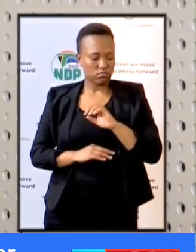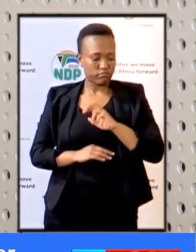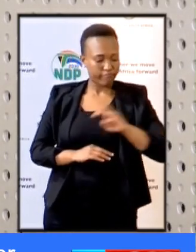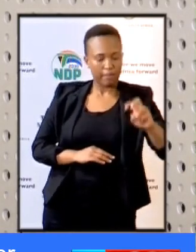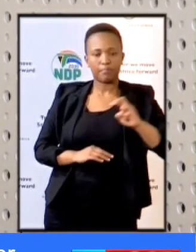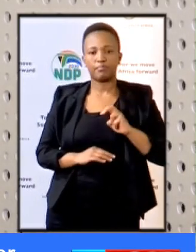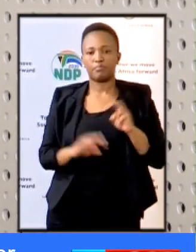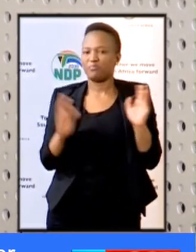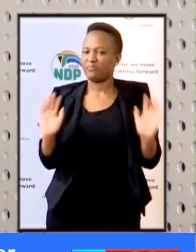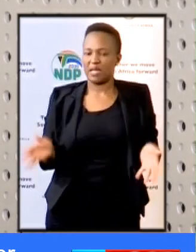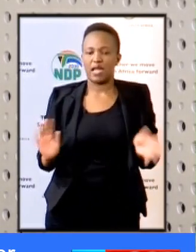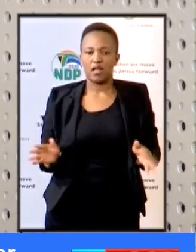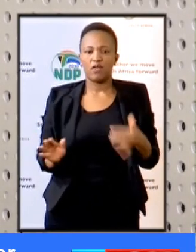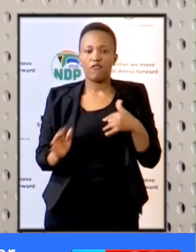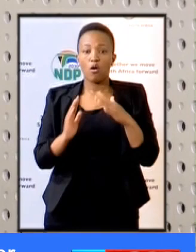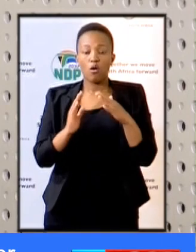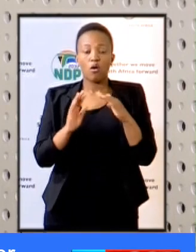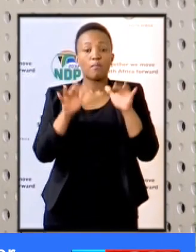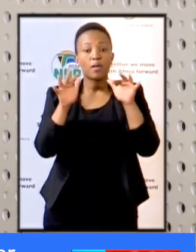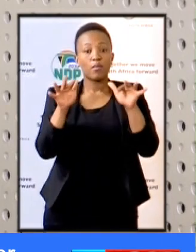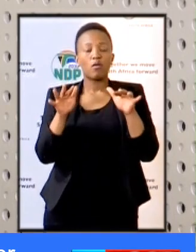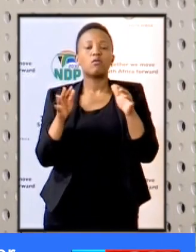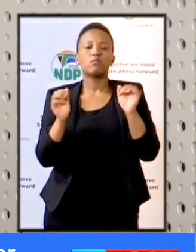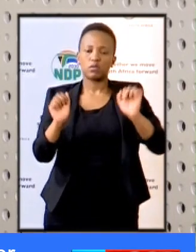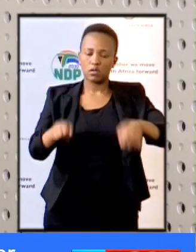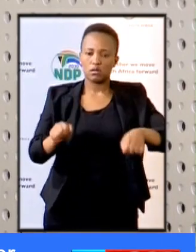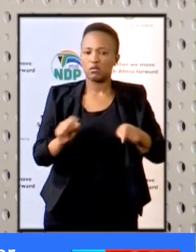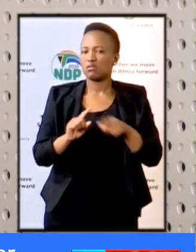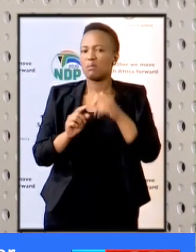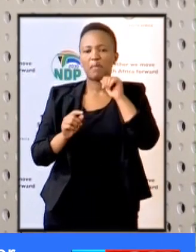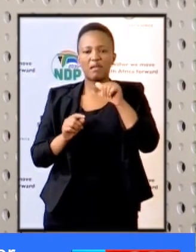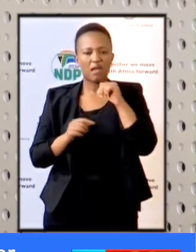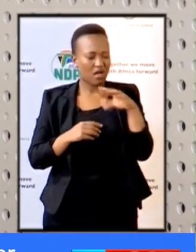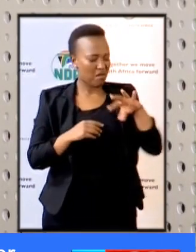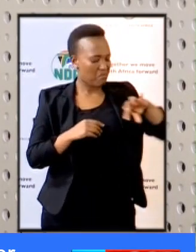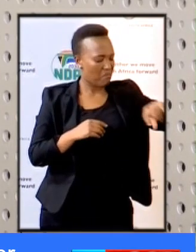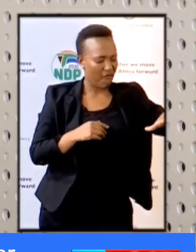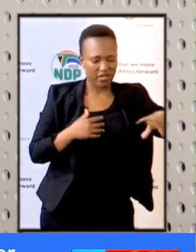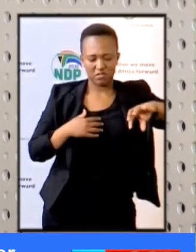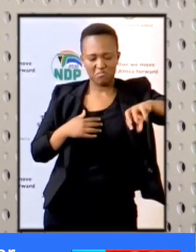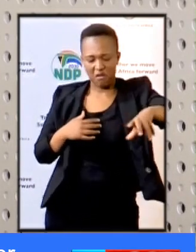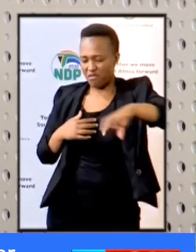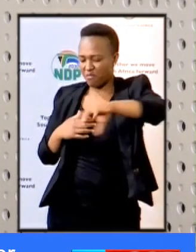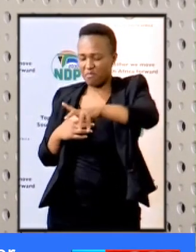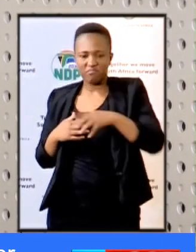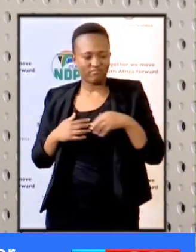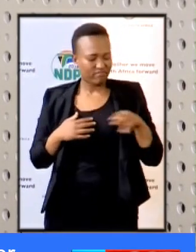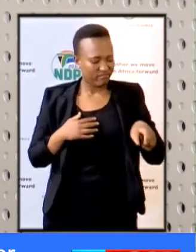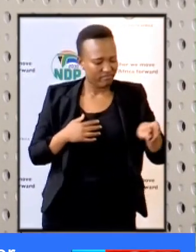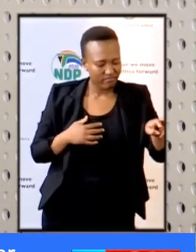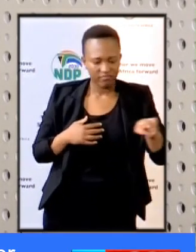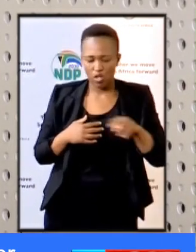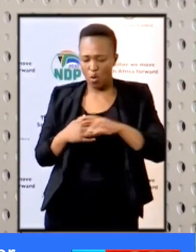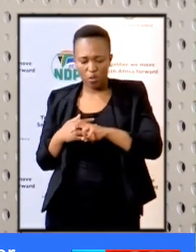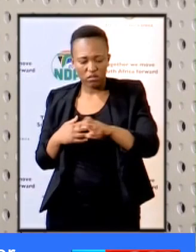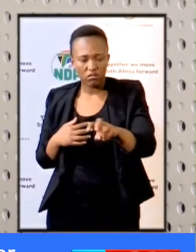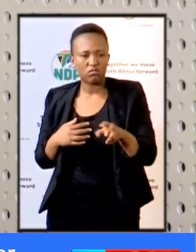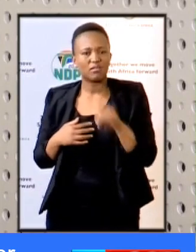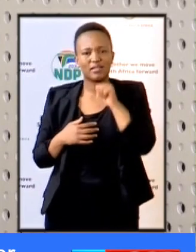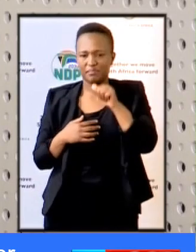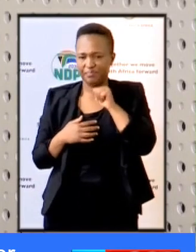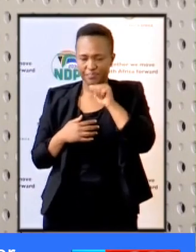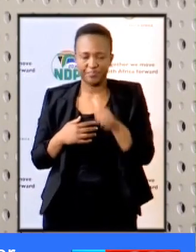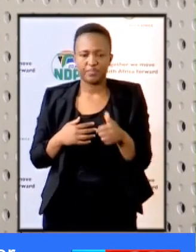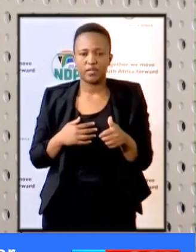such citizens who are coming from whatever province to another where they are working from.